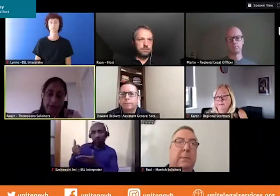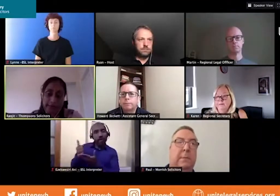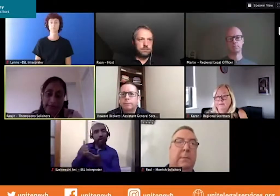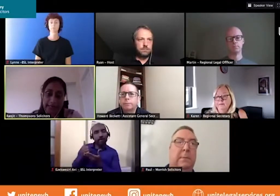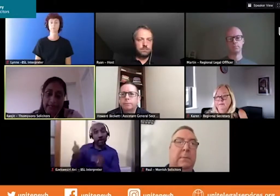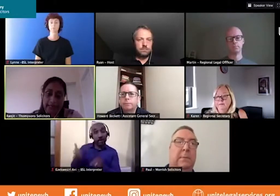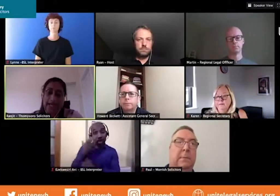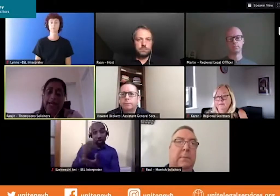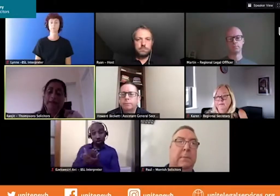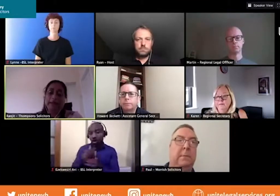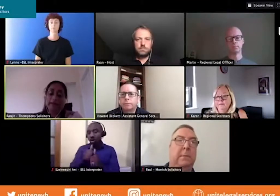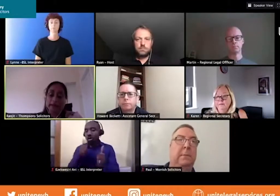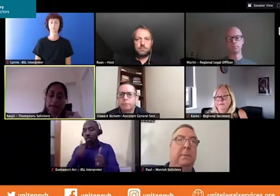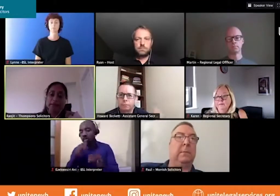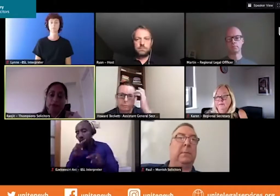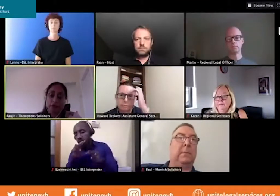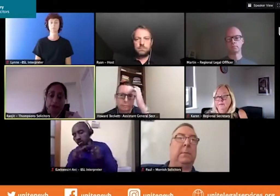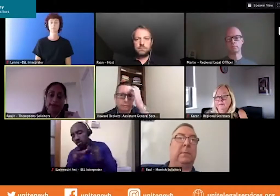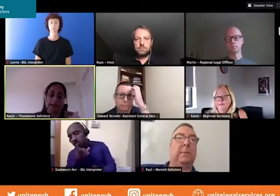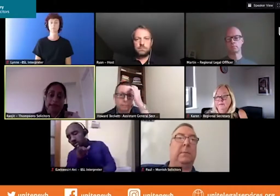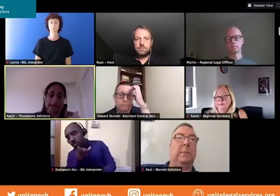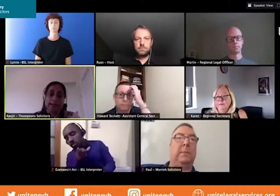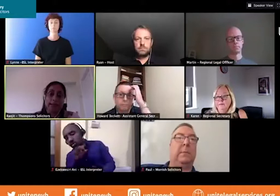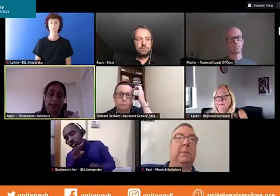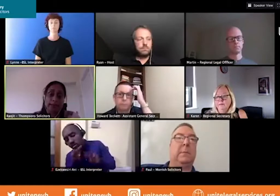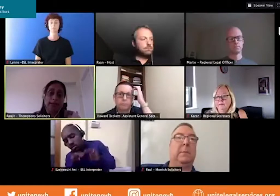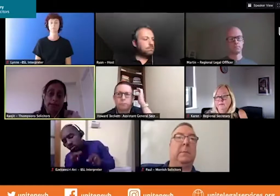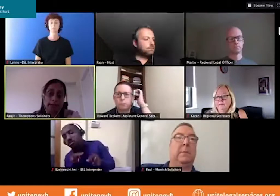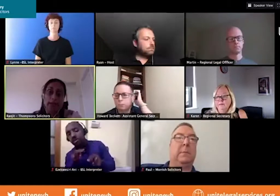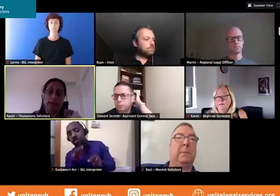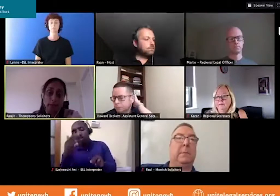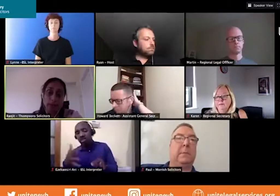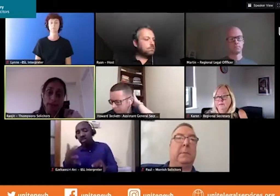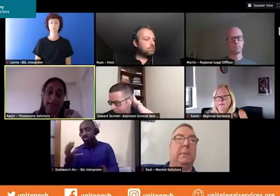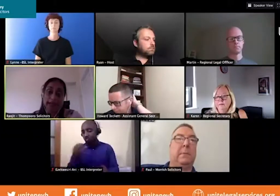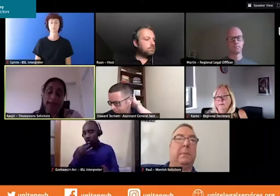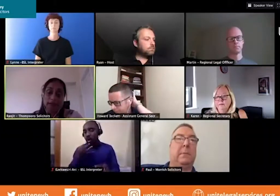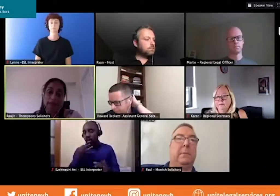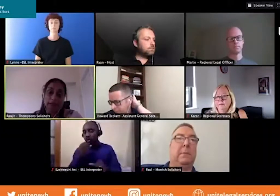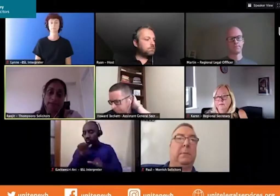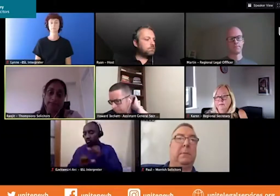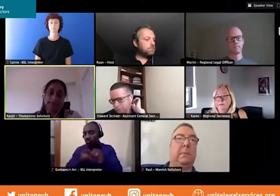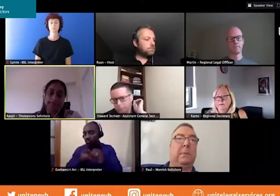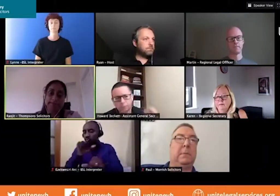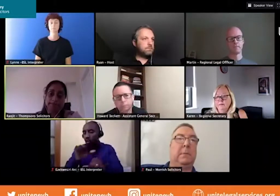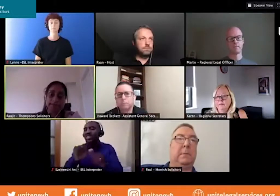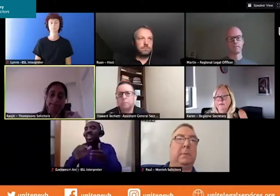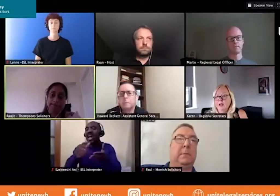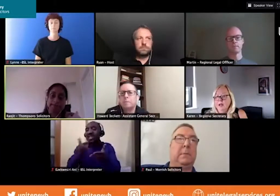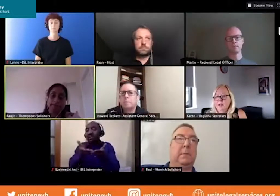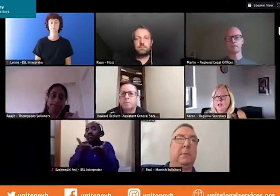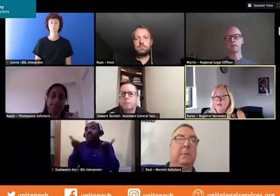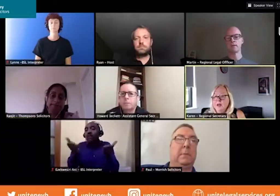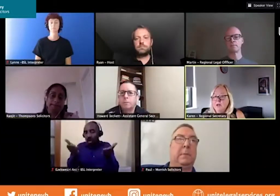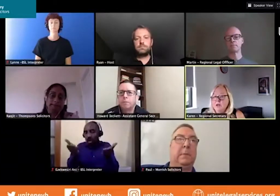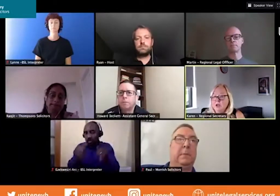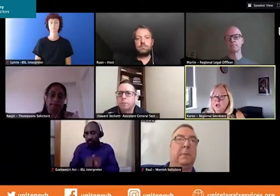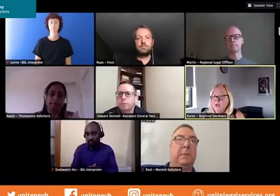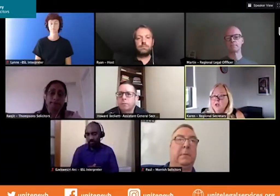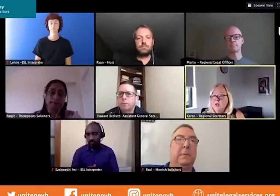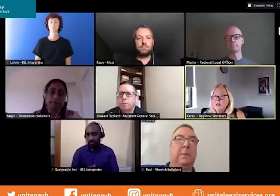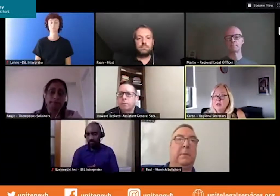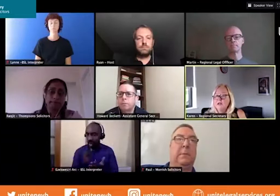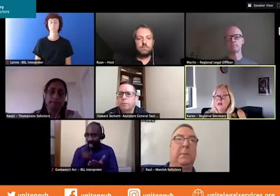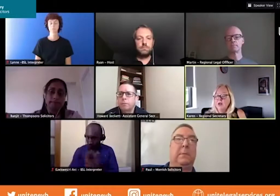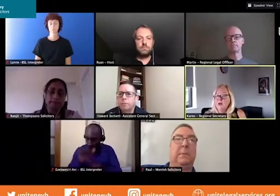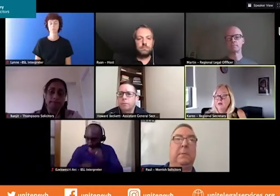being ticked and that this request is being considered appropriately and reasonably. Thanks very much, Ranjit. I do